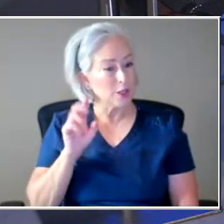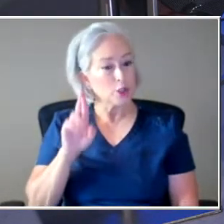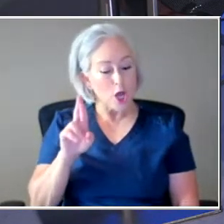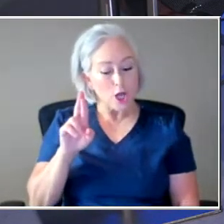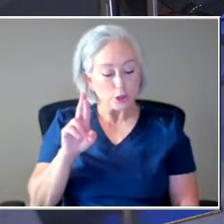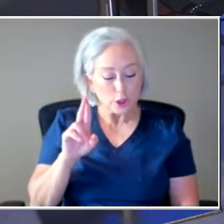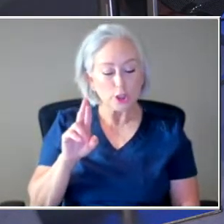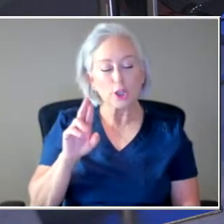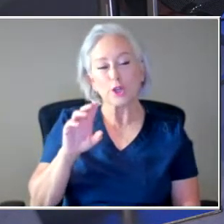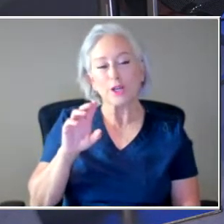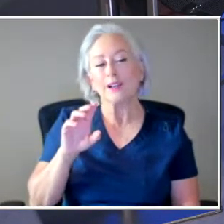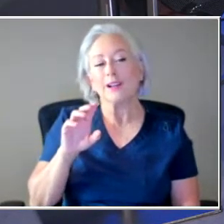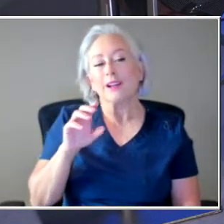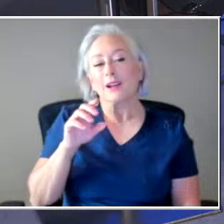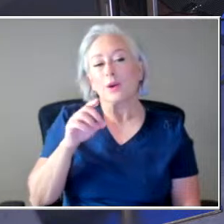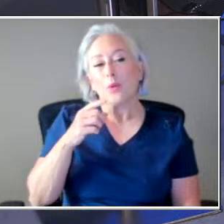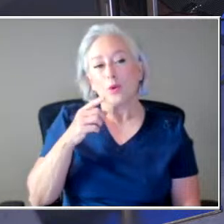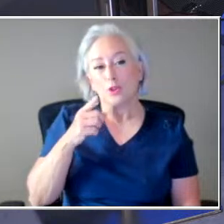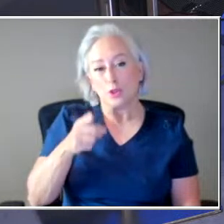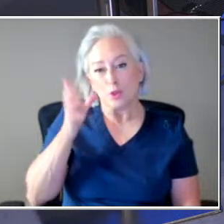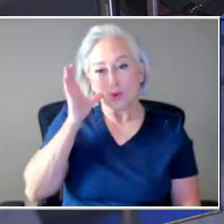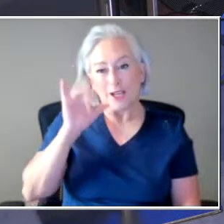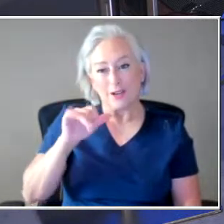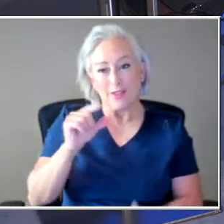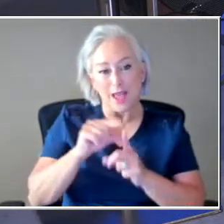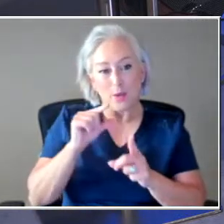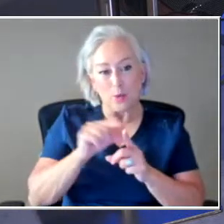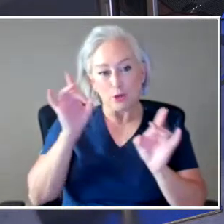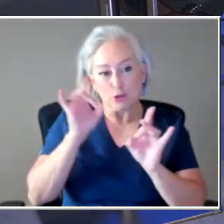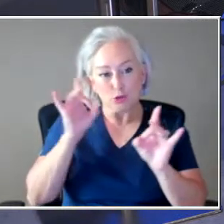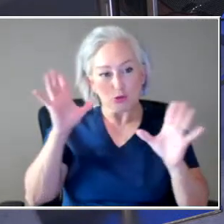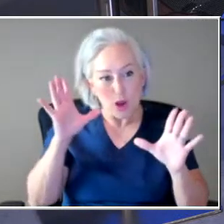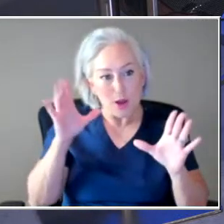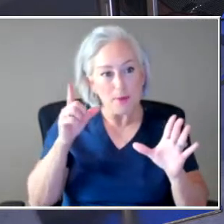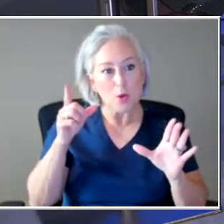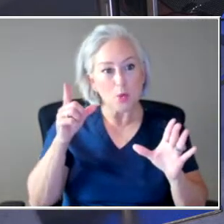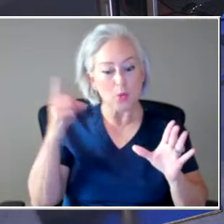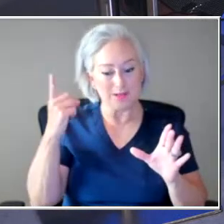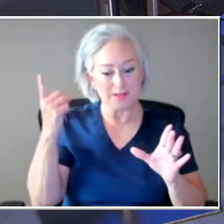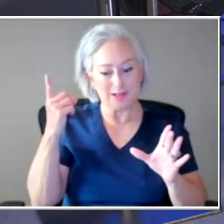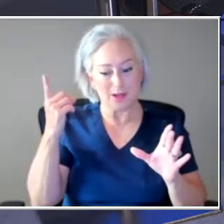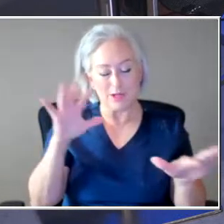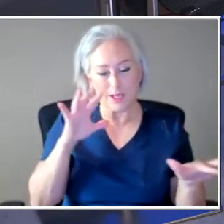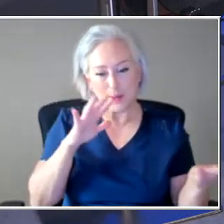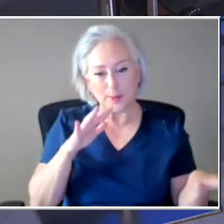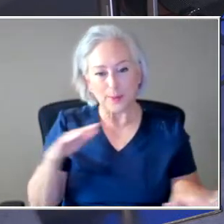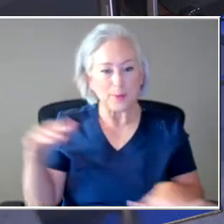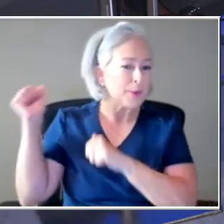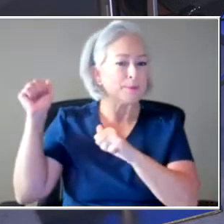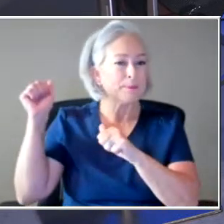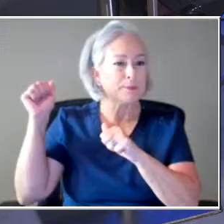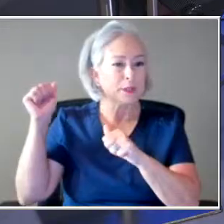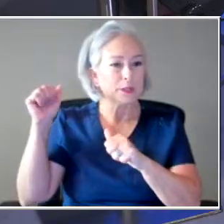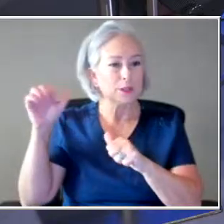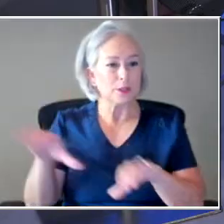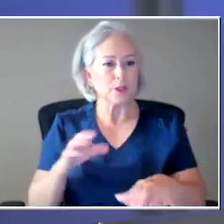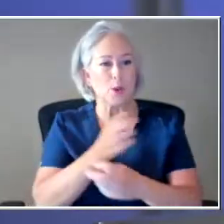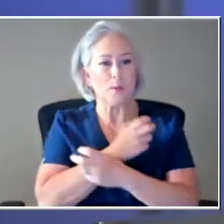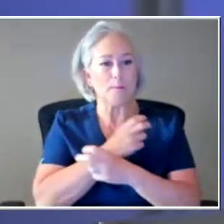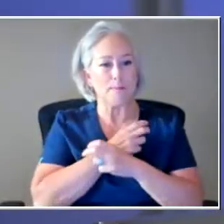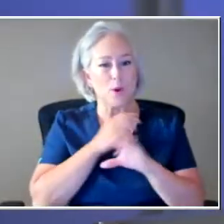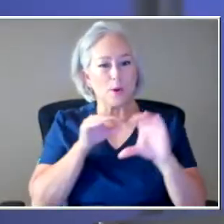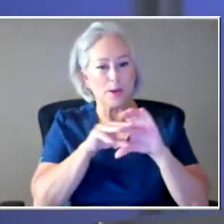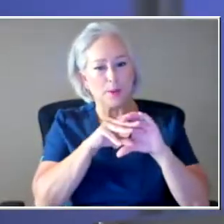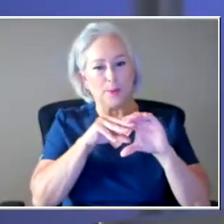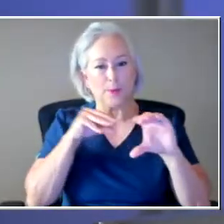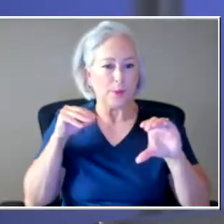when someone is whisked away to have a bone marrow biopsy? You know, to hear you have